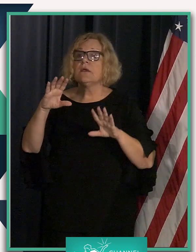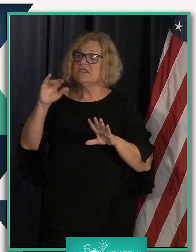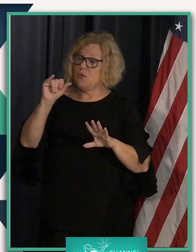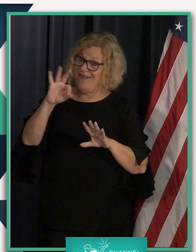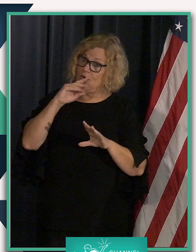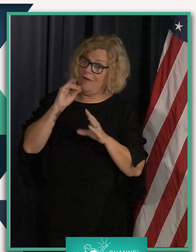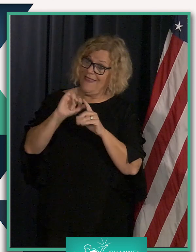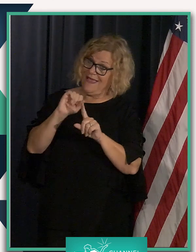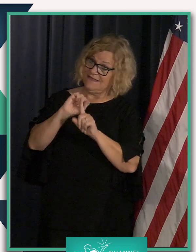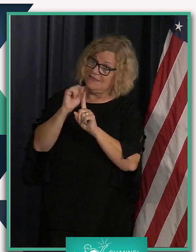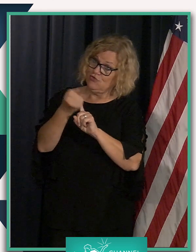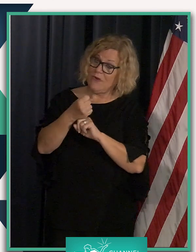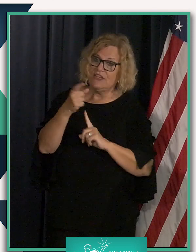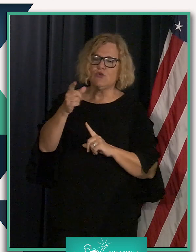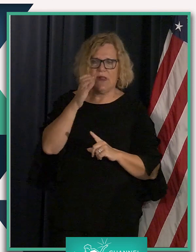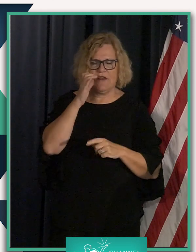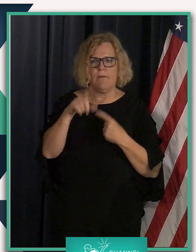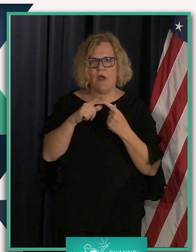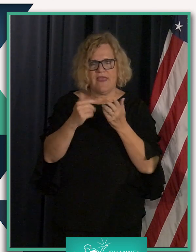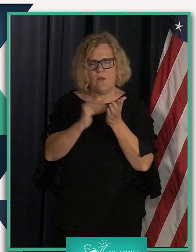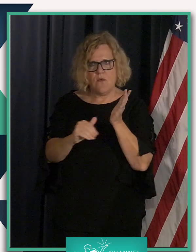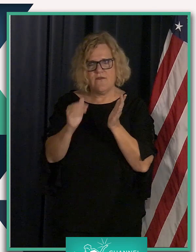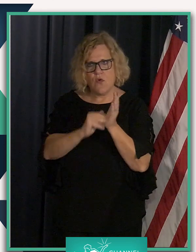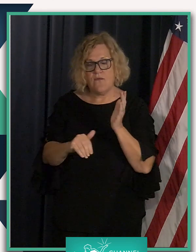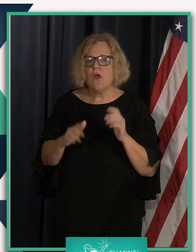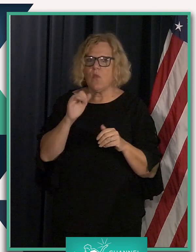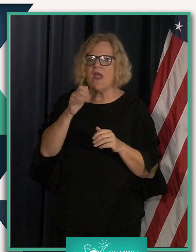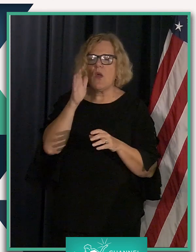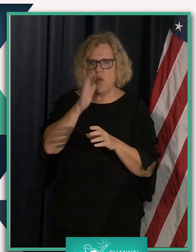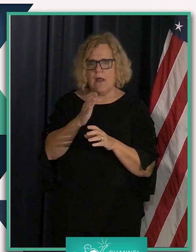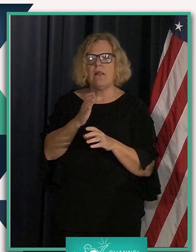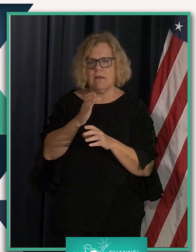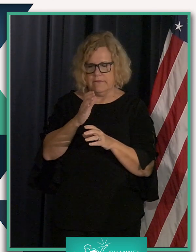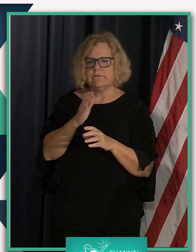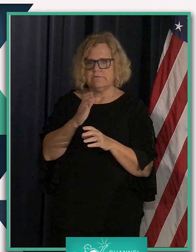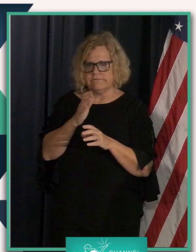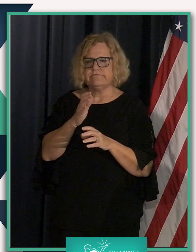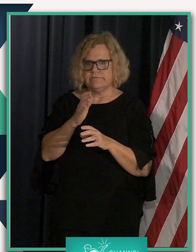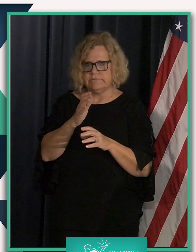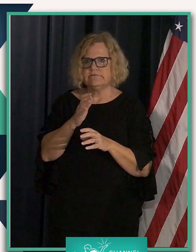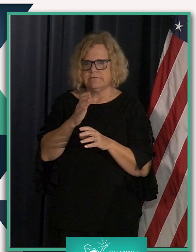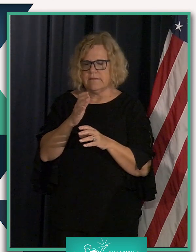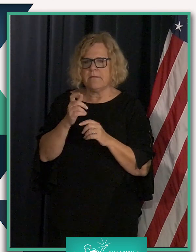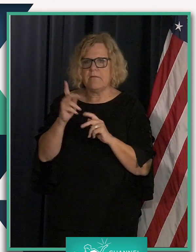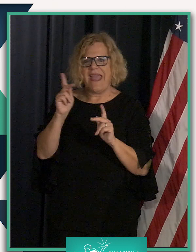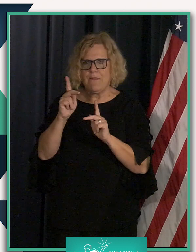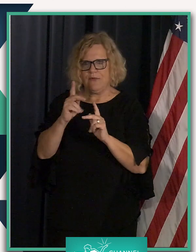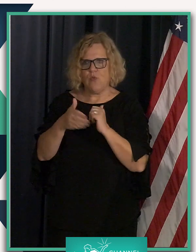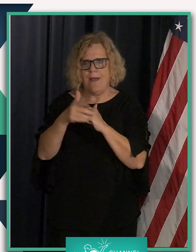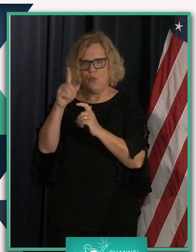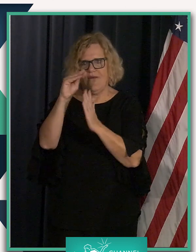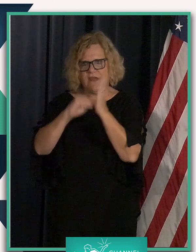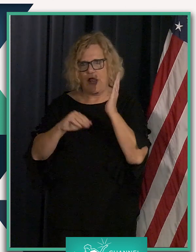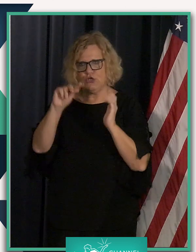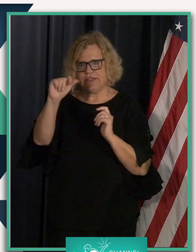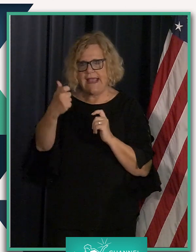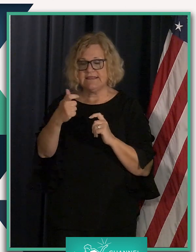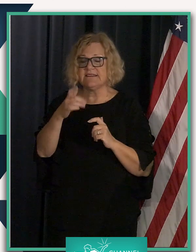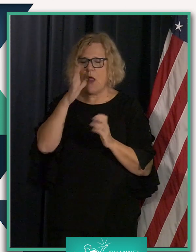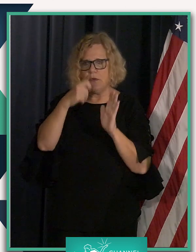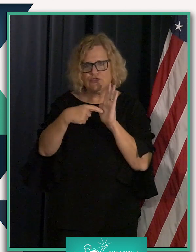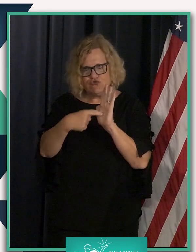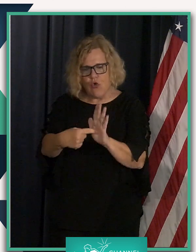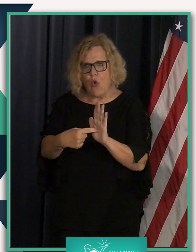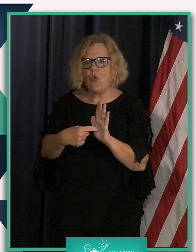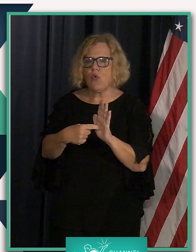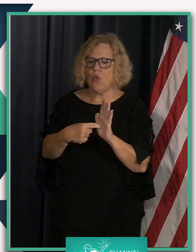are in this situation, and you're going to hear about this over and over, we're going to get you people to help you fill out your taxes. And I'm going to show you